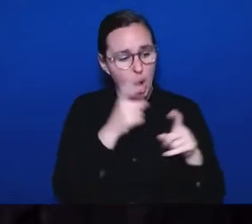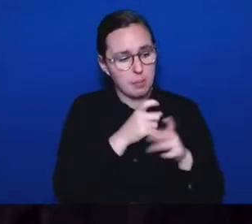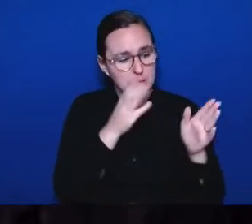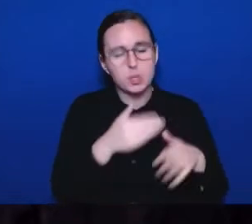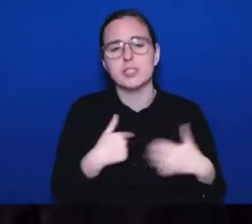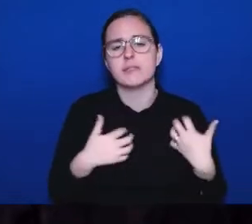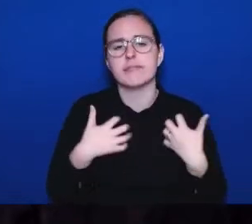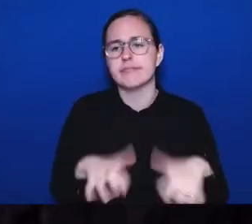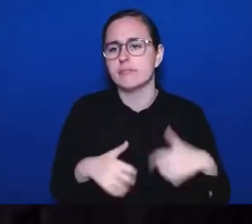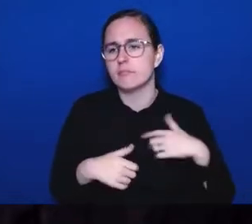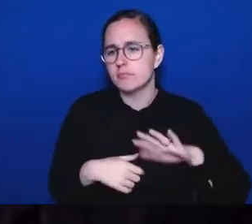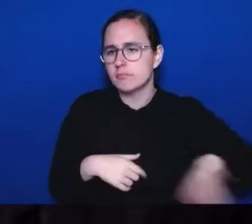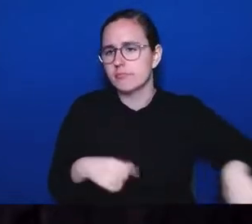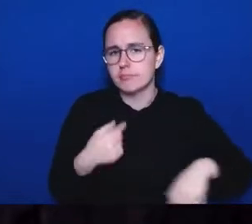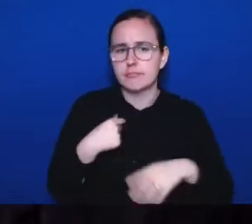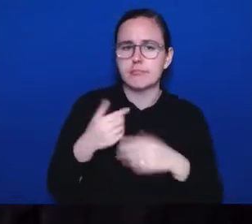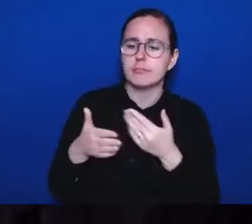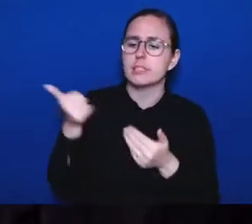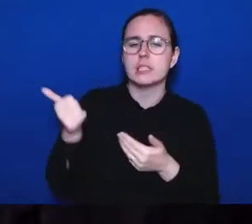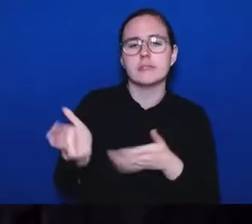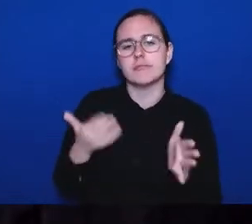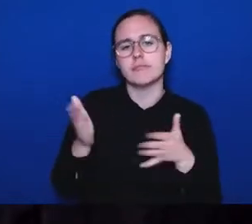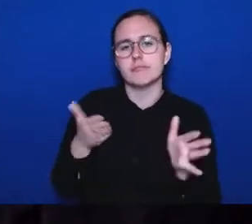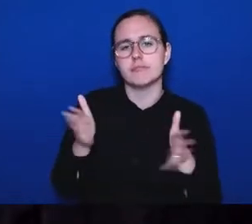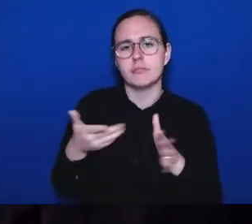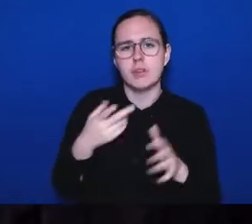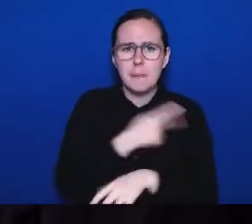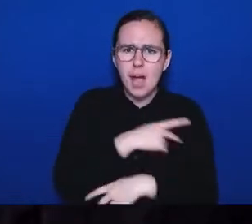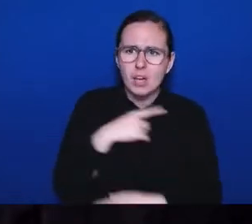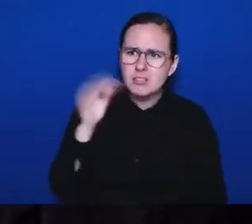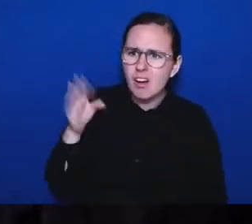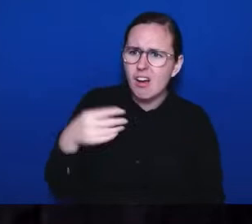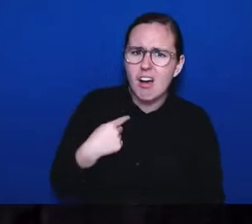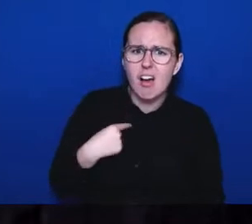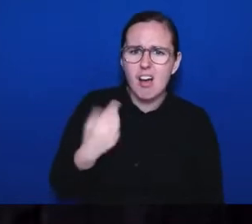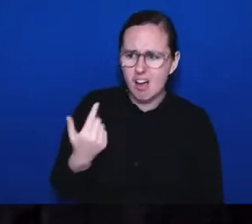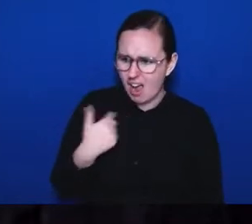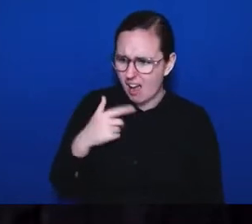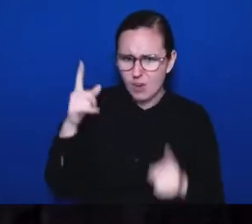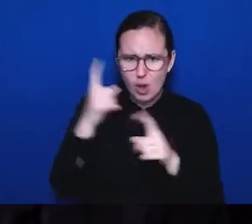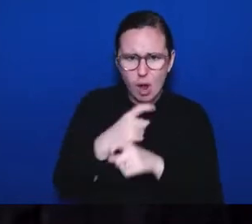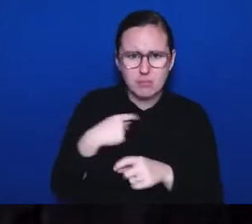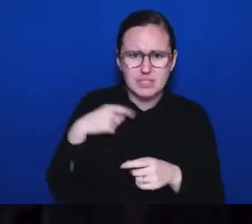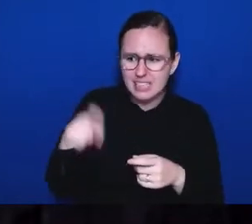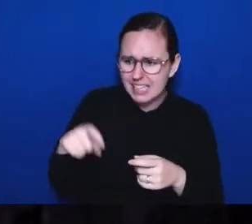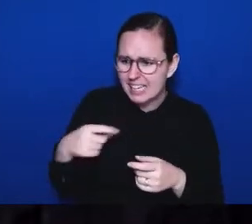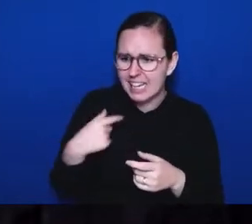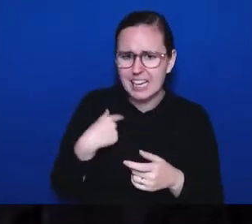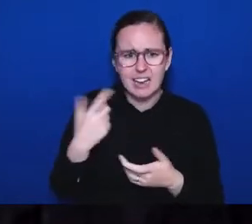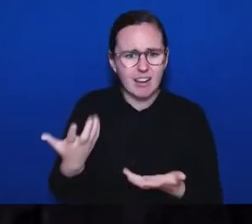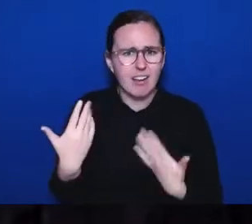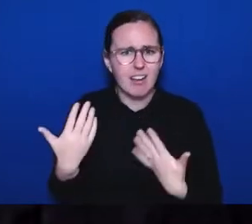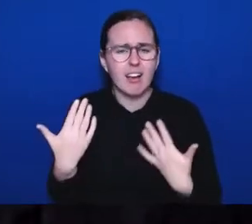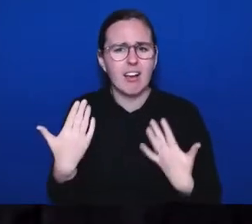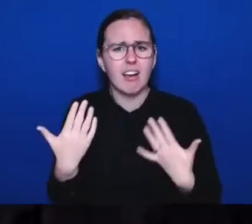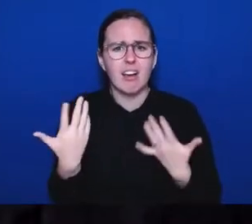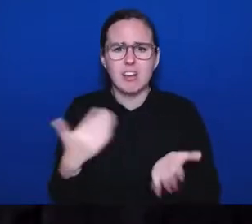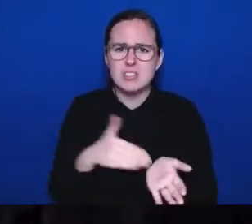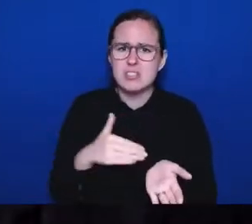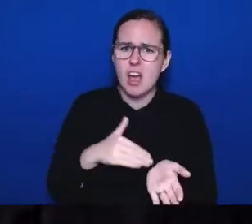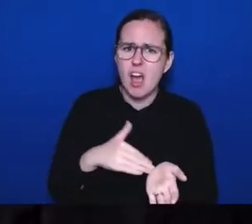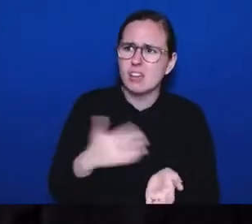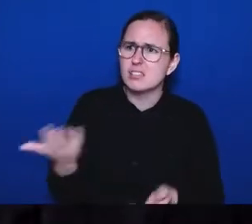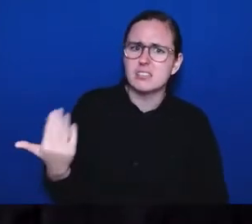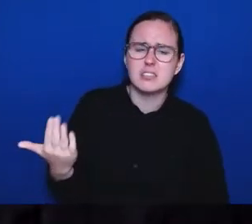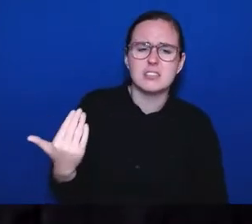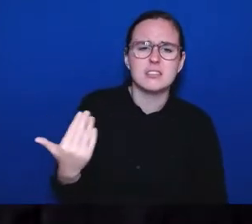time, and I have a difficult time finding a doctor, they might say. For that reason, I think many doctors make allowances for that, and we know that this happens every